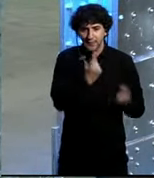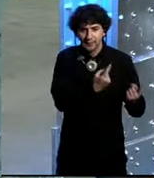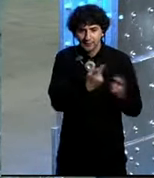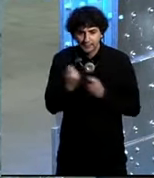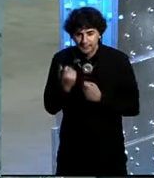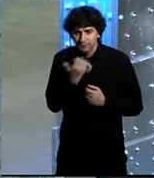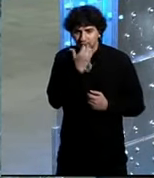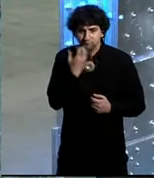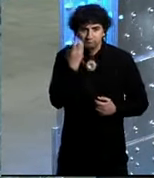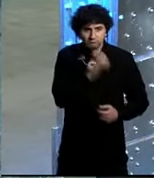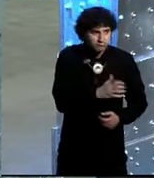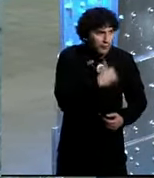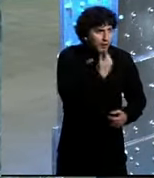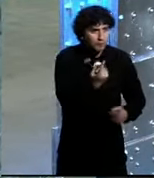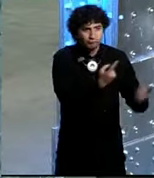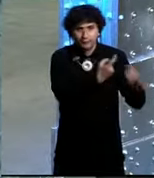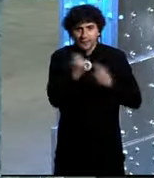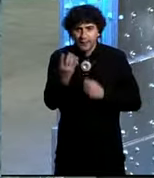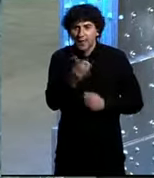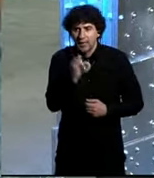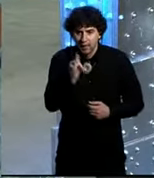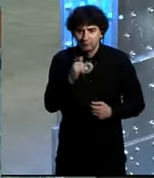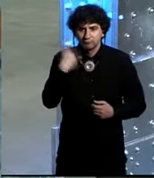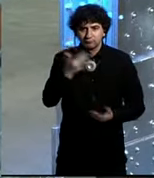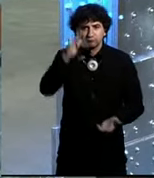There is a need